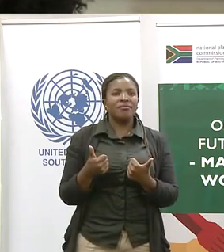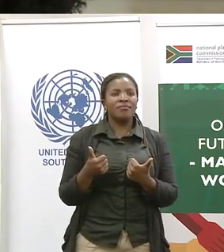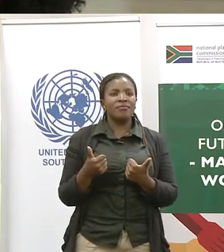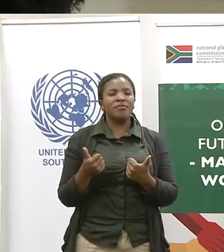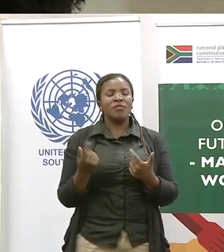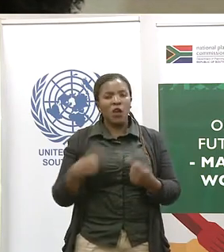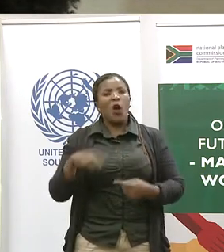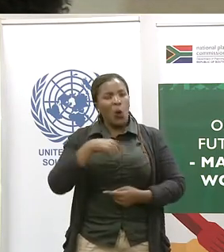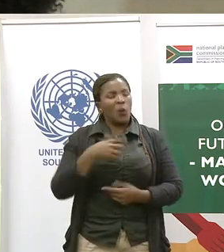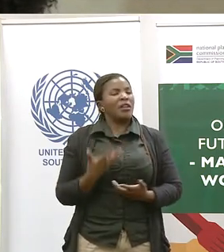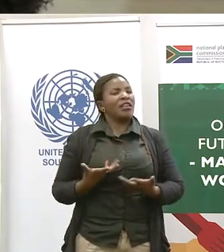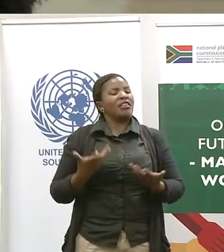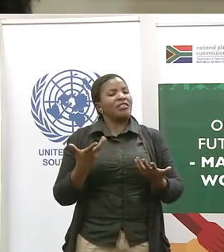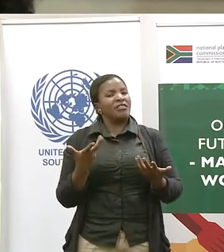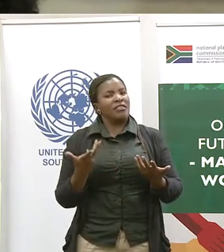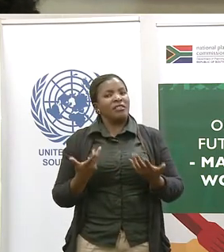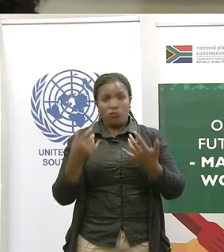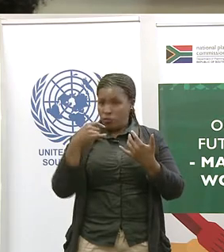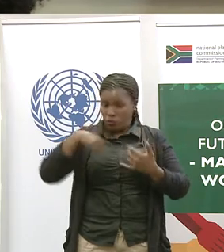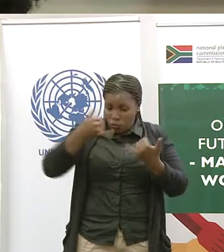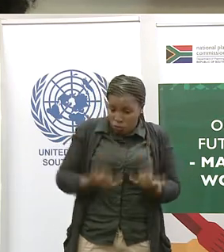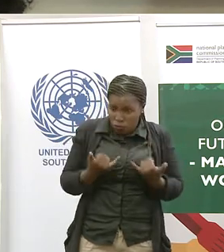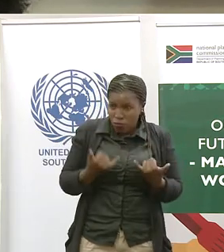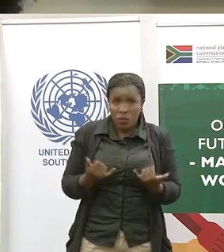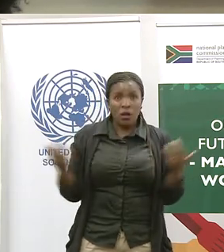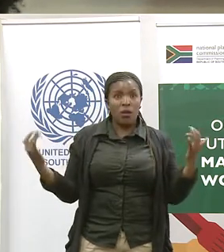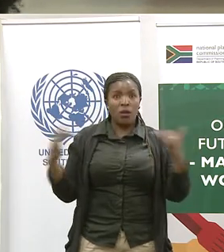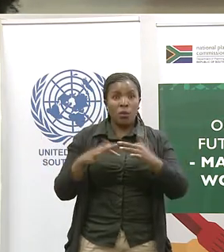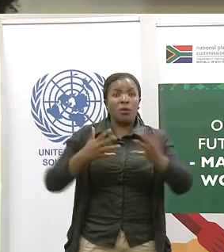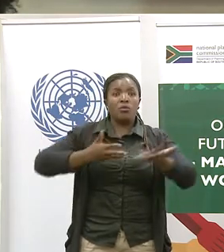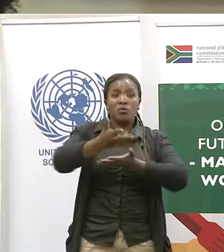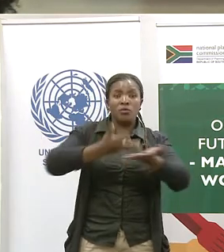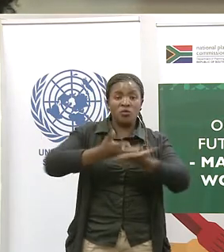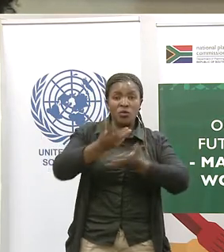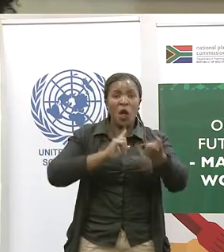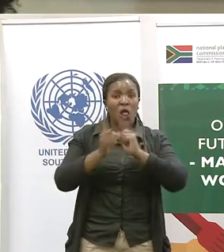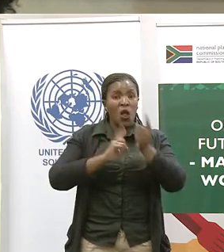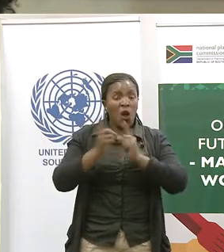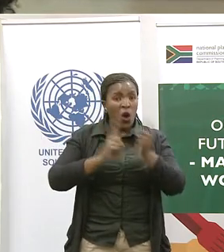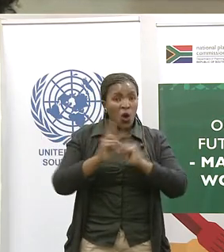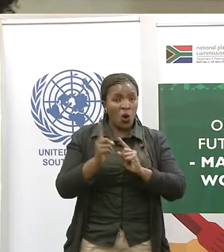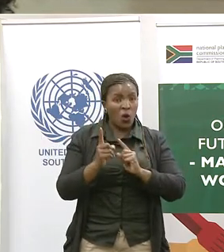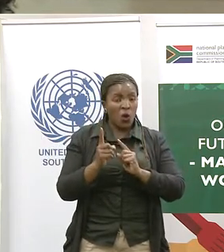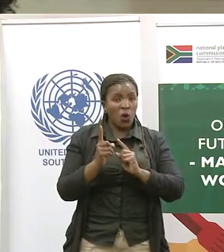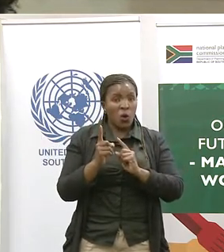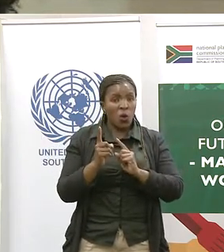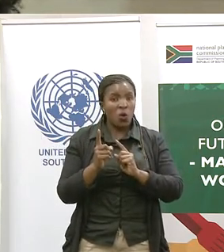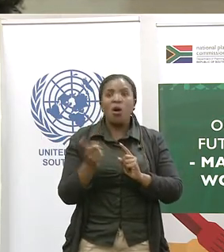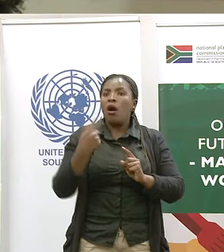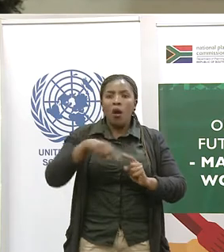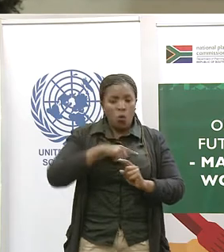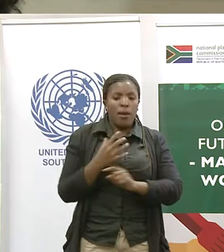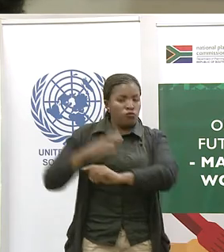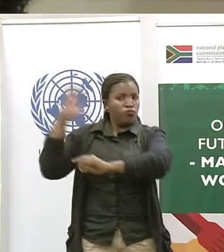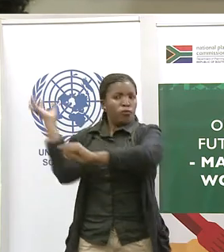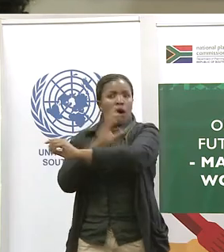here and talk. Let us ensure that those of us who have disability and are powerful use our power to help